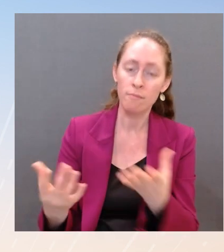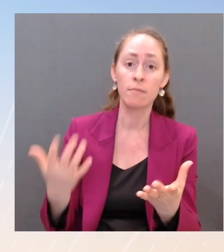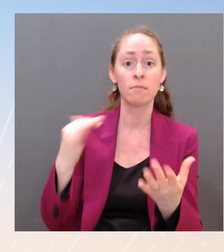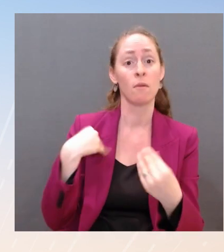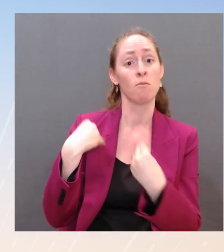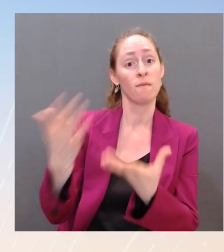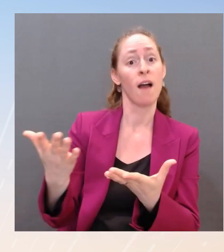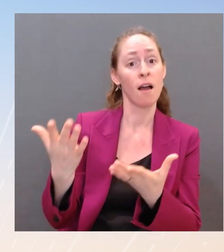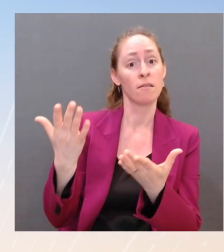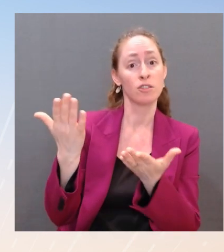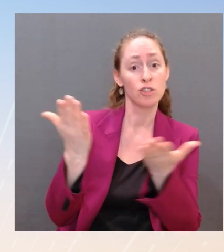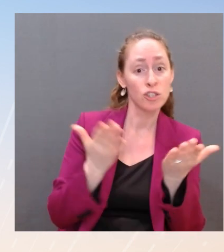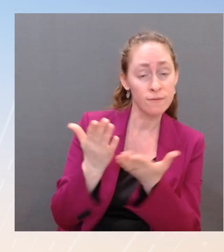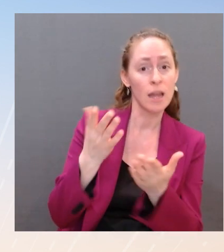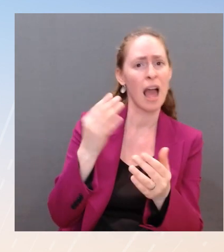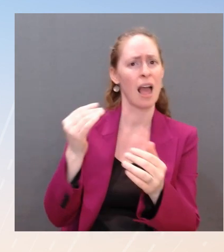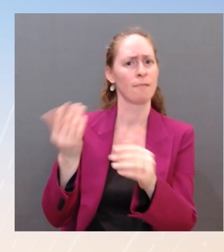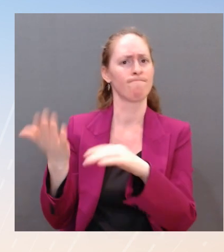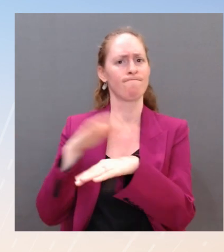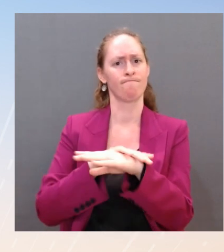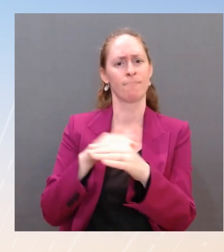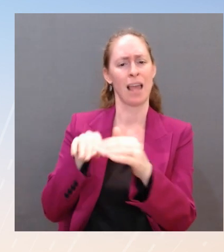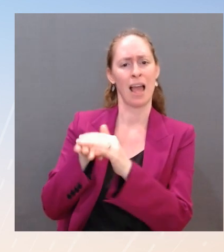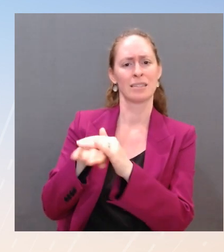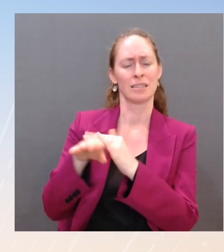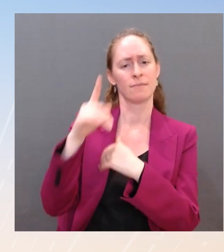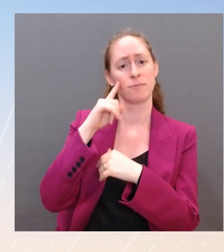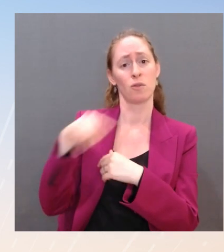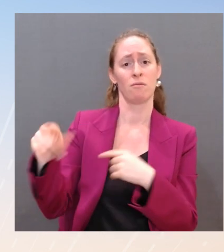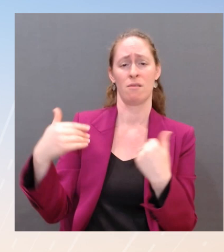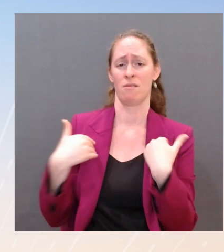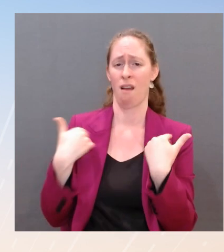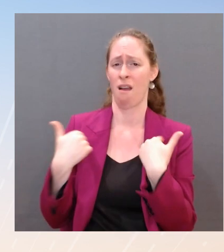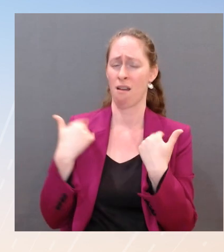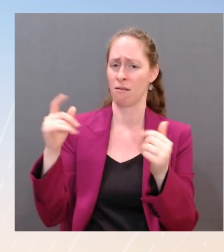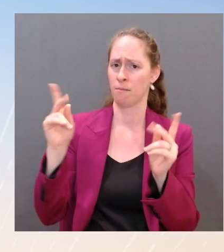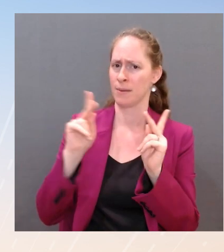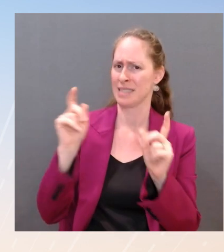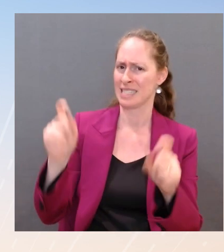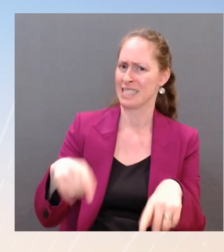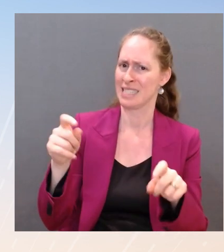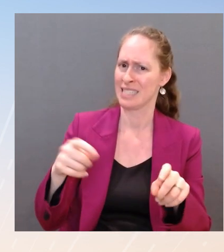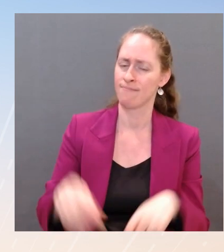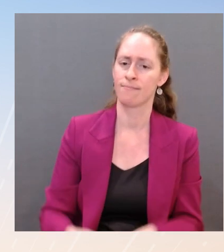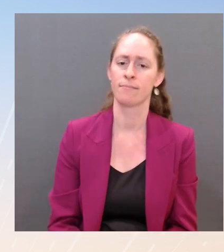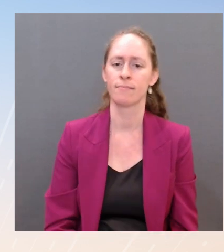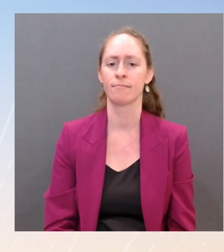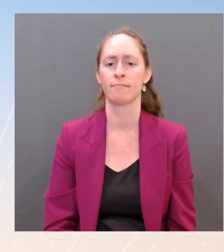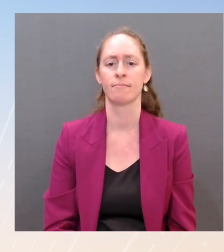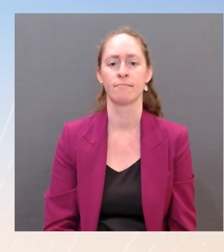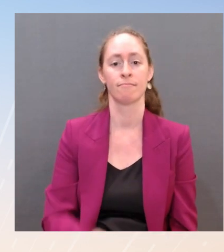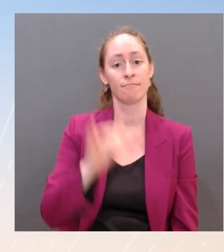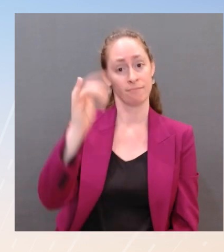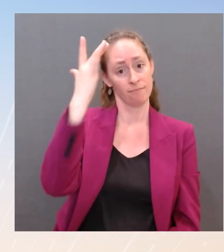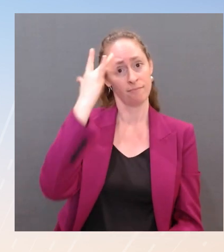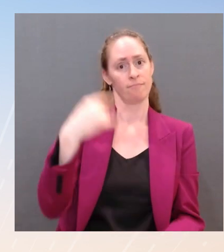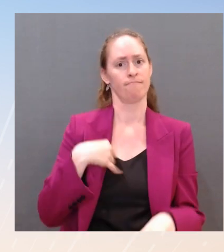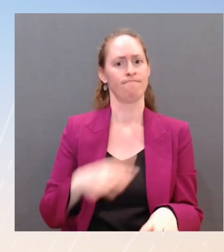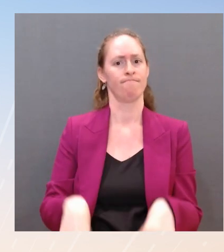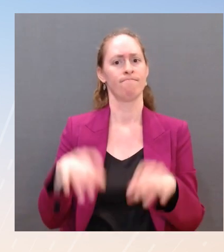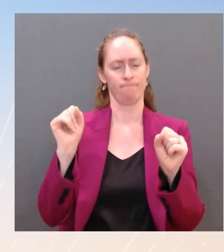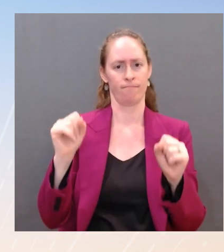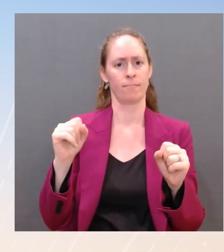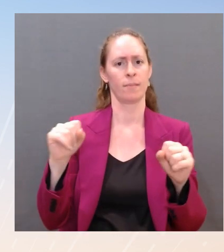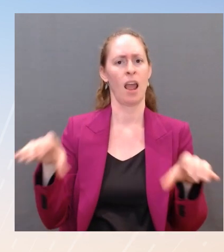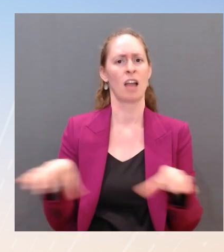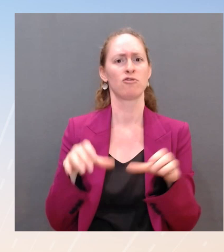that is what the Mental Health Youth Action Forum is all about. Later today, these young leaders will be presenting some truly innovative